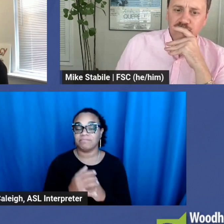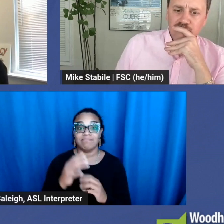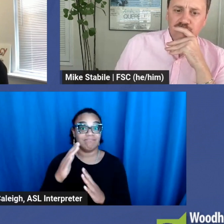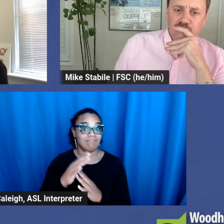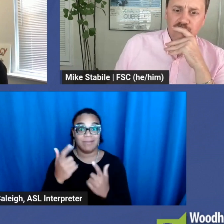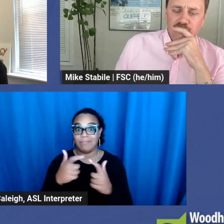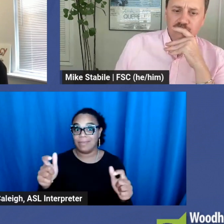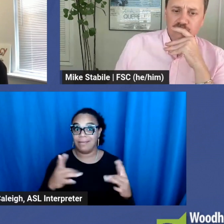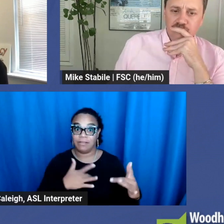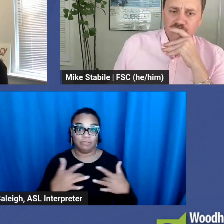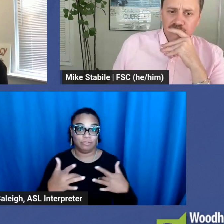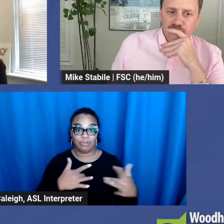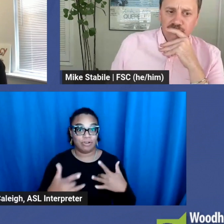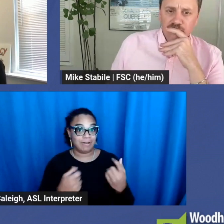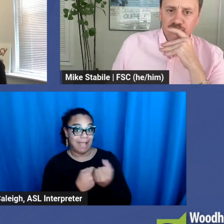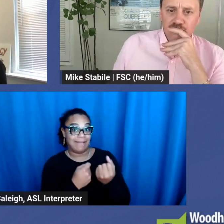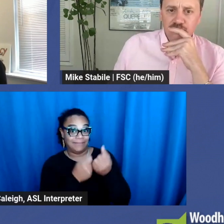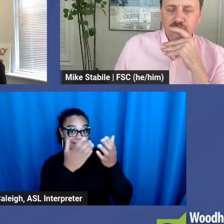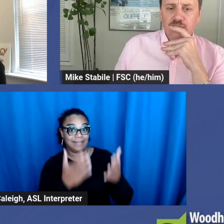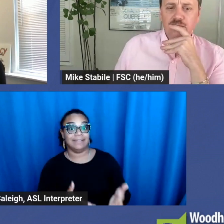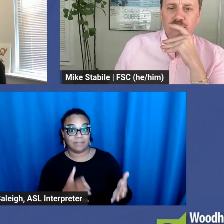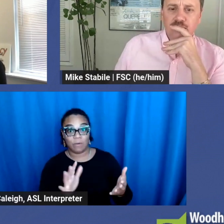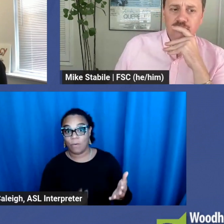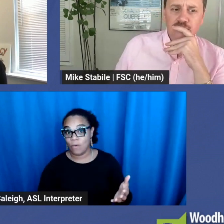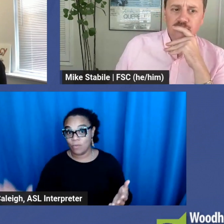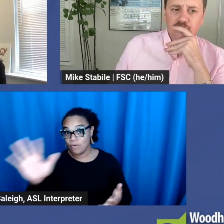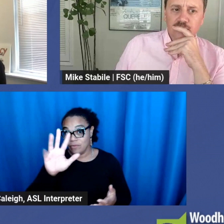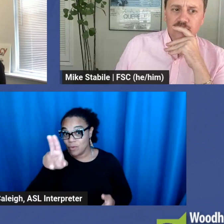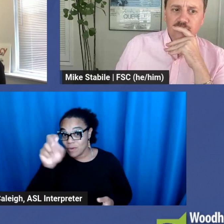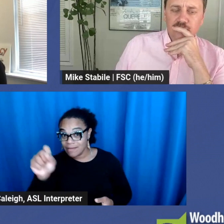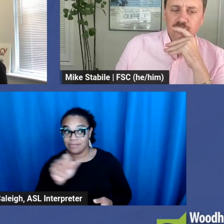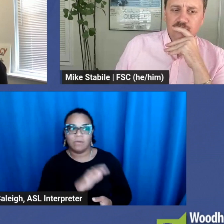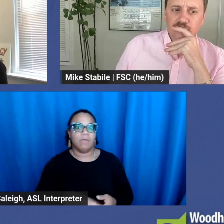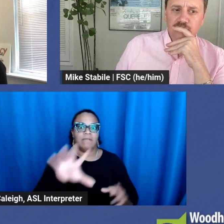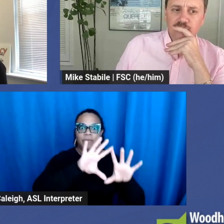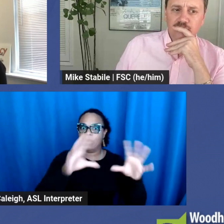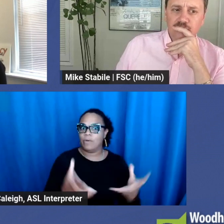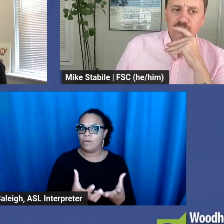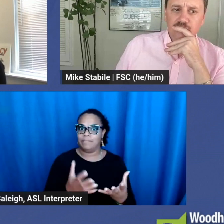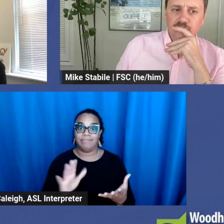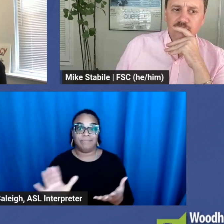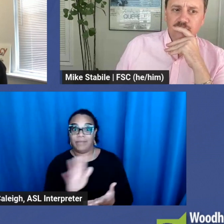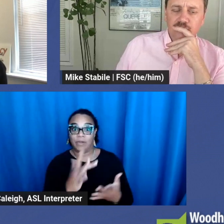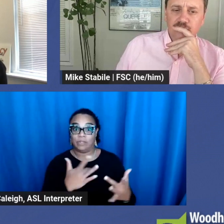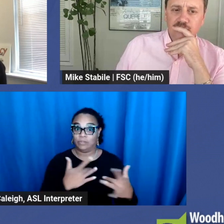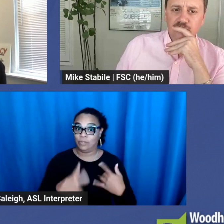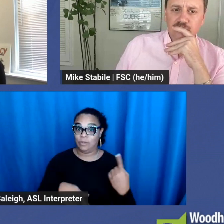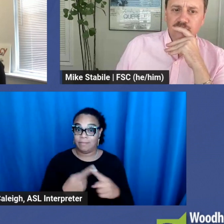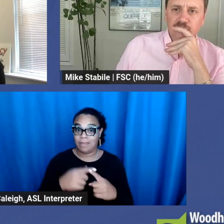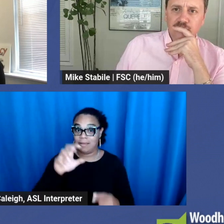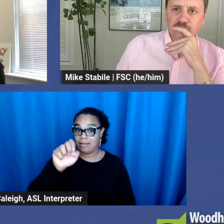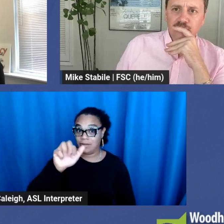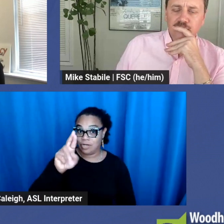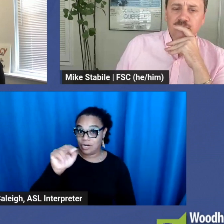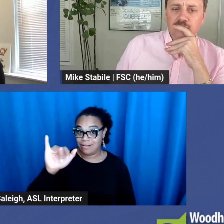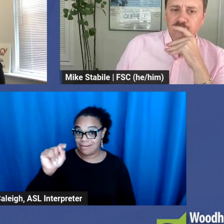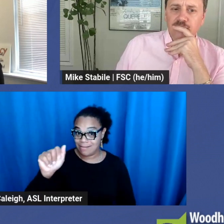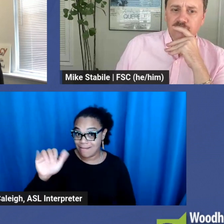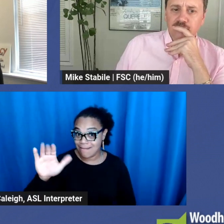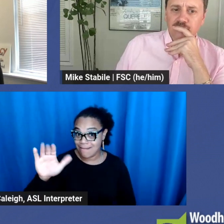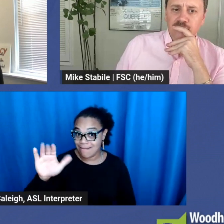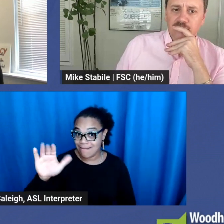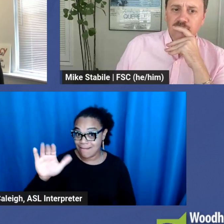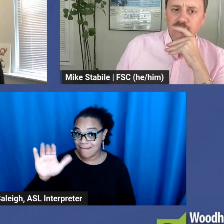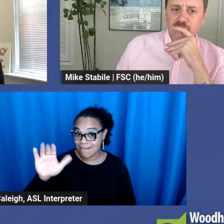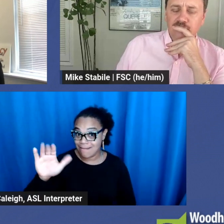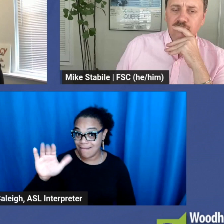concerns that advocates throughout the US and around the world have expressed with the Earn It Act is that it would allow these claims to be made